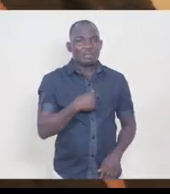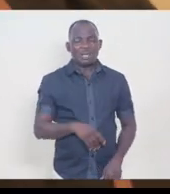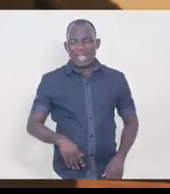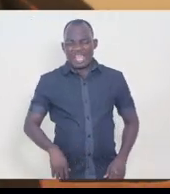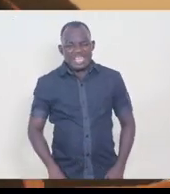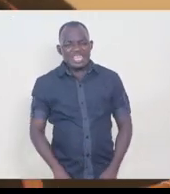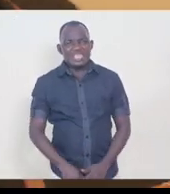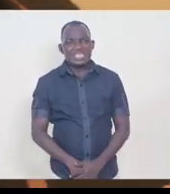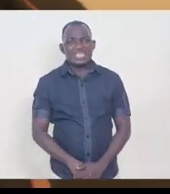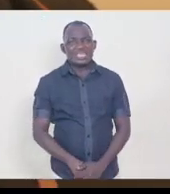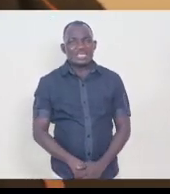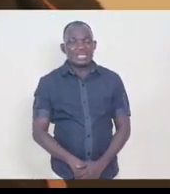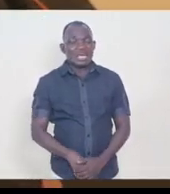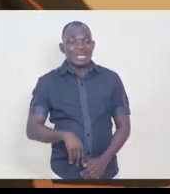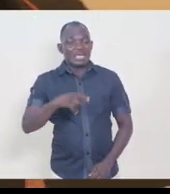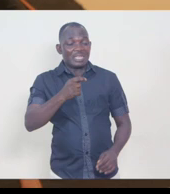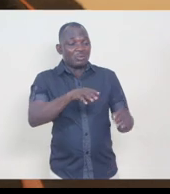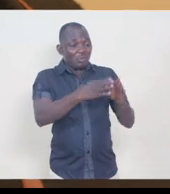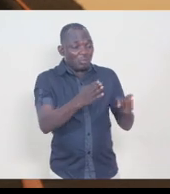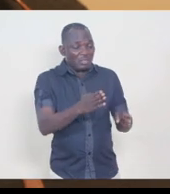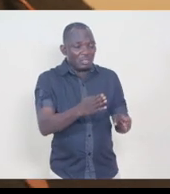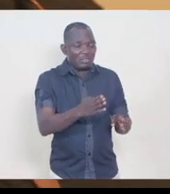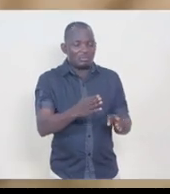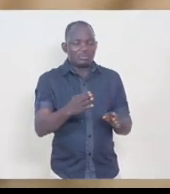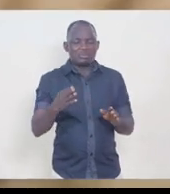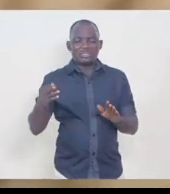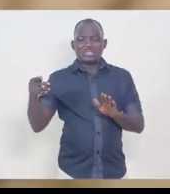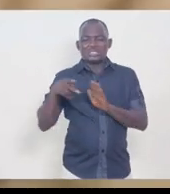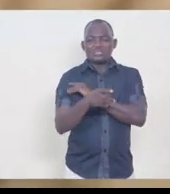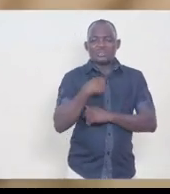Mama, she will kill me if I let you enter.